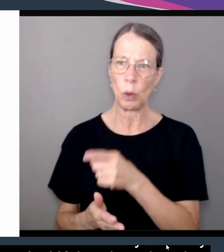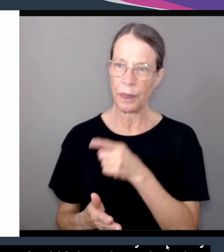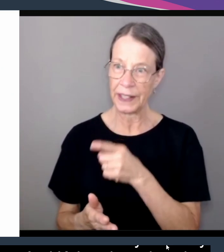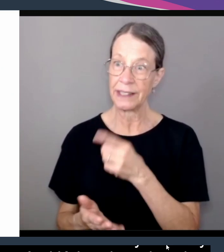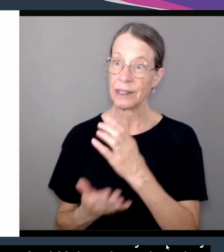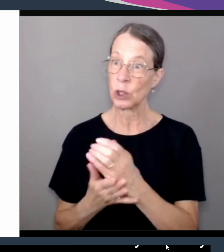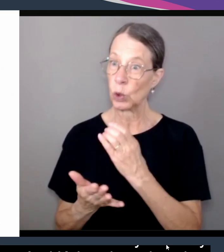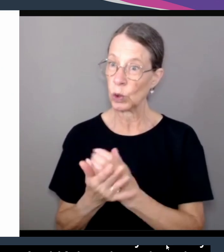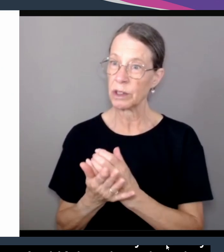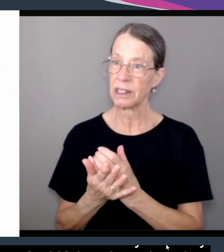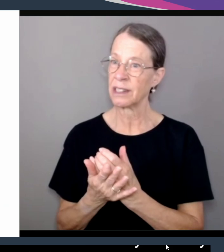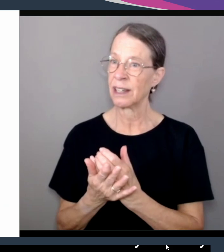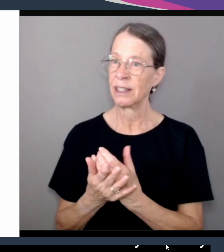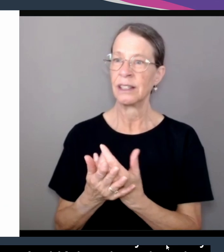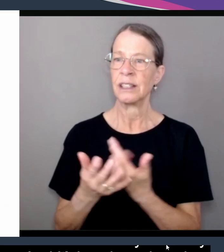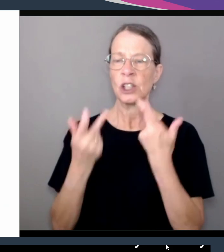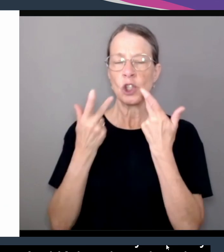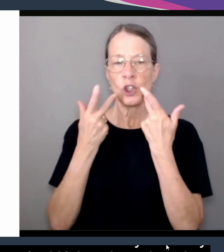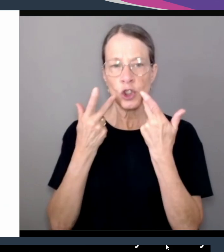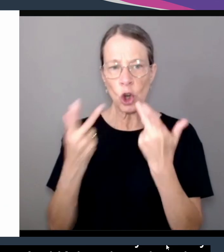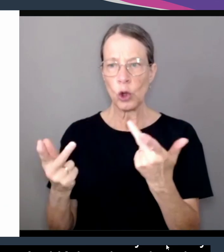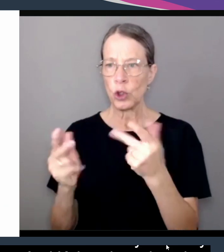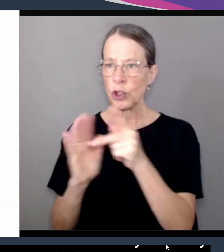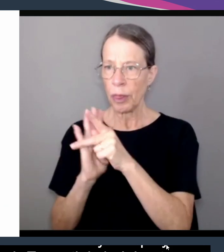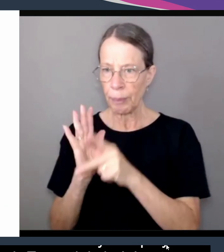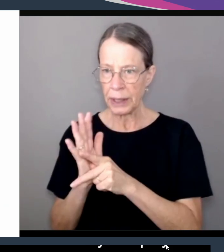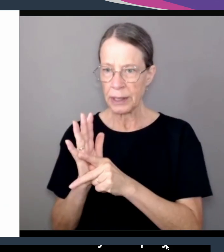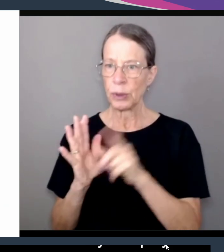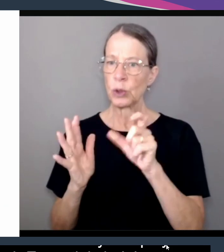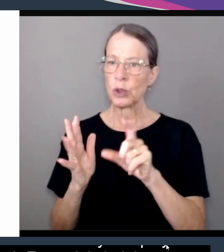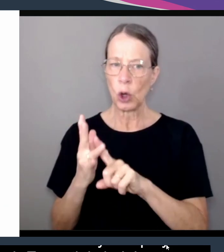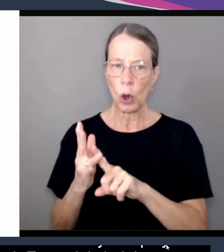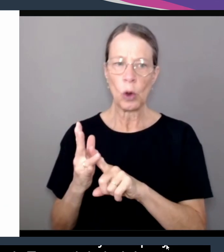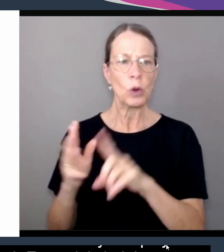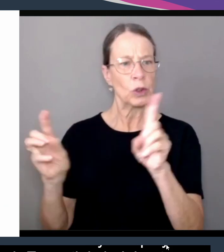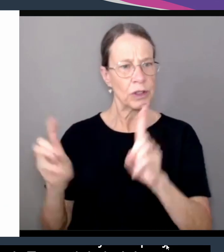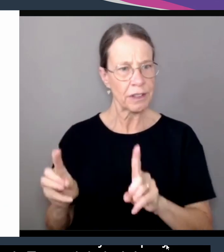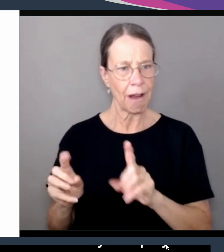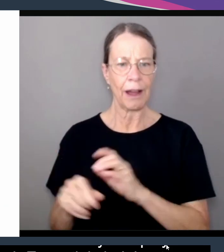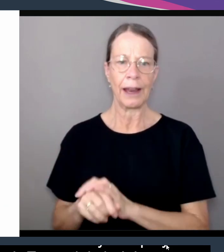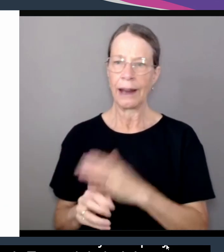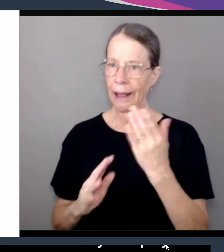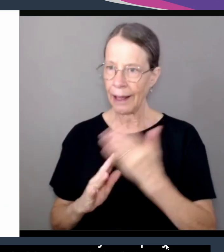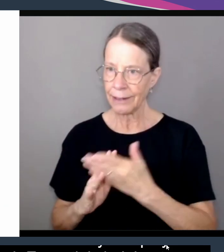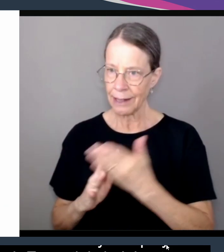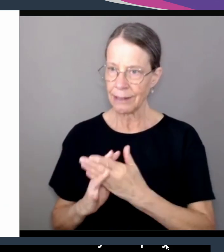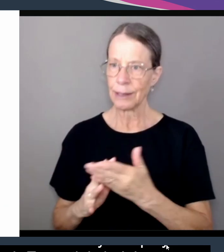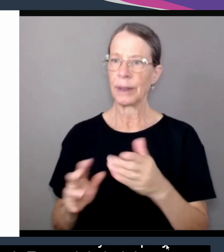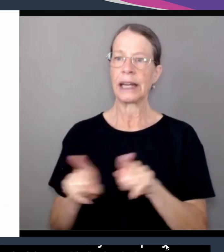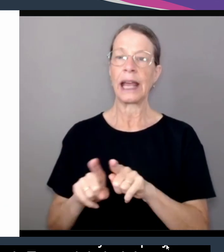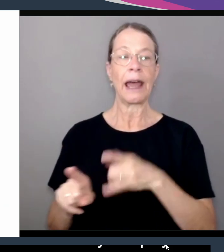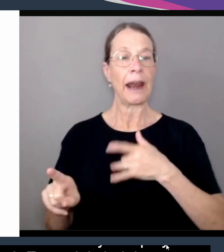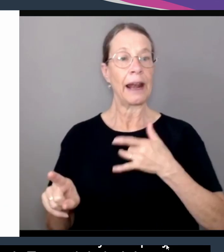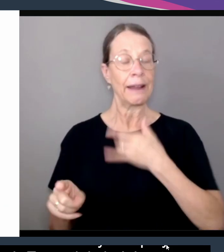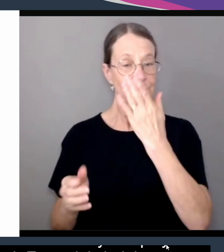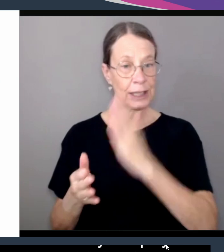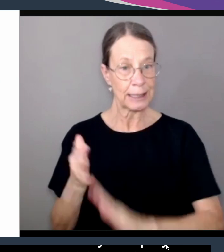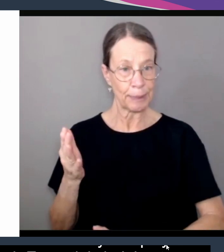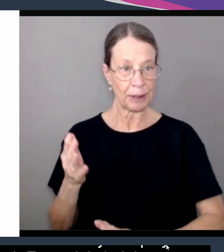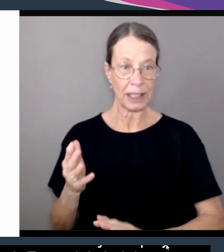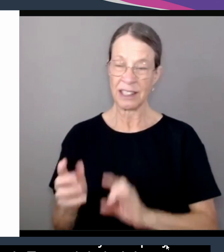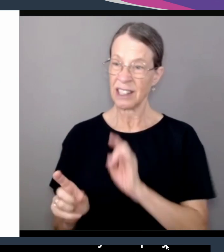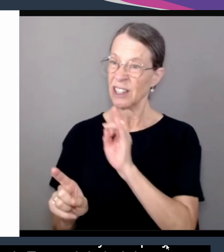about today: co-design, accessibility and lived experience. Kelsey is an early career researcher